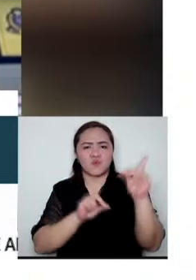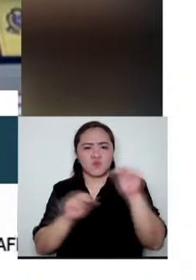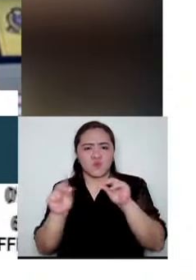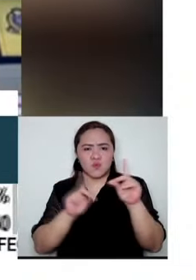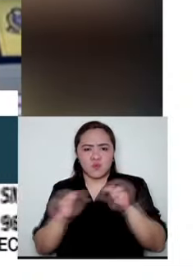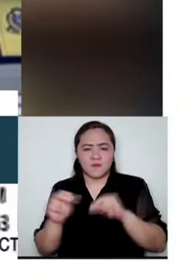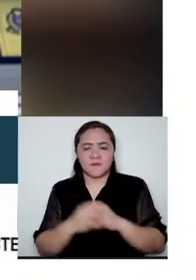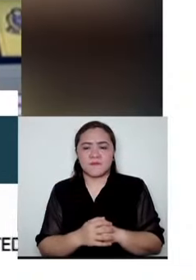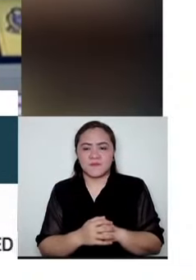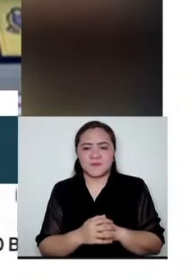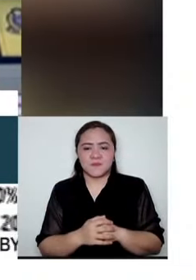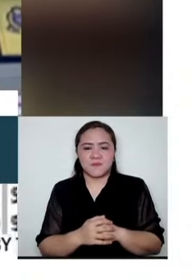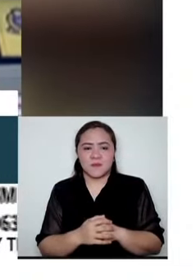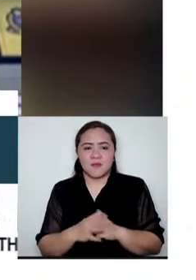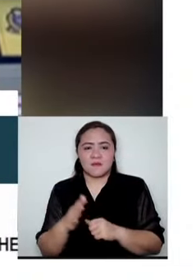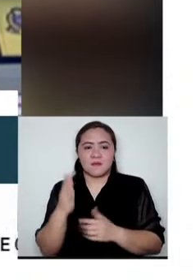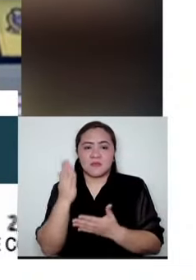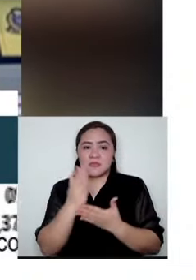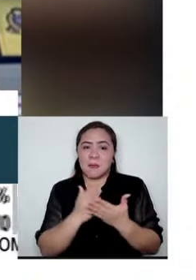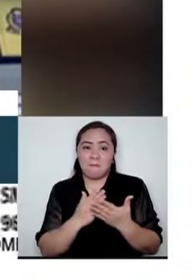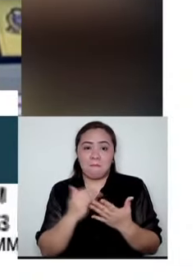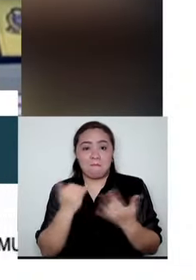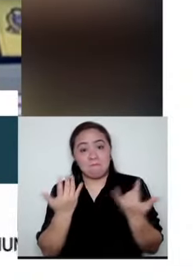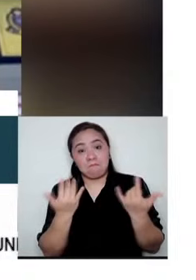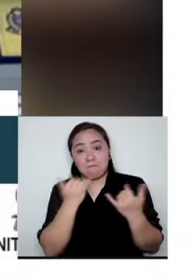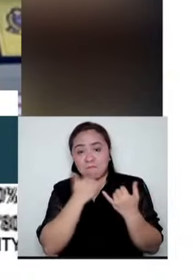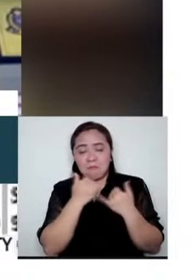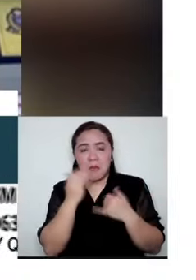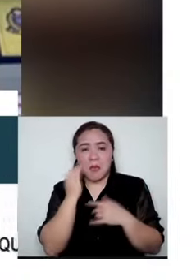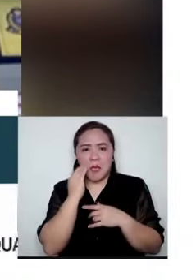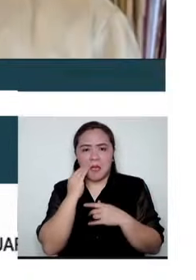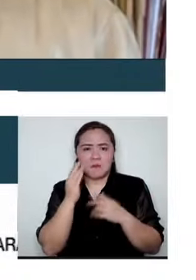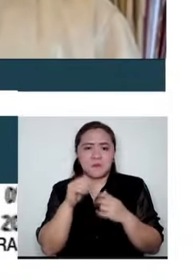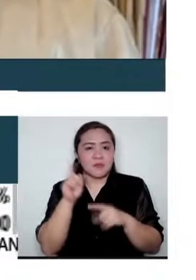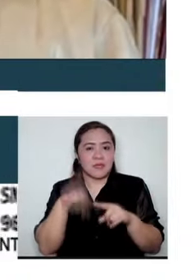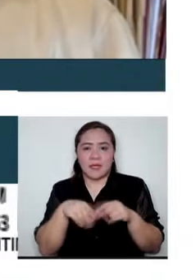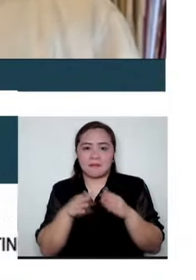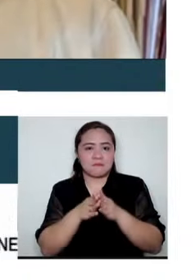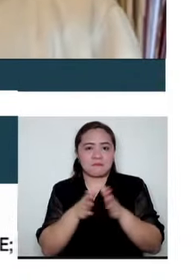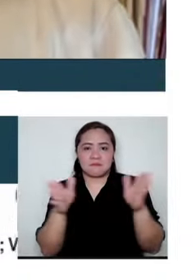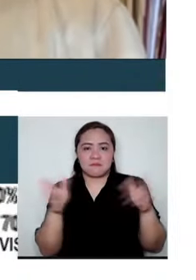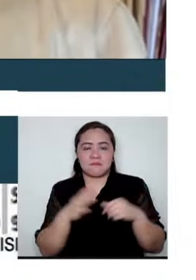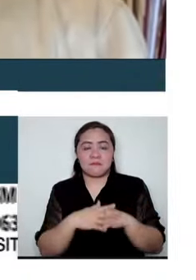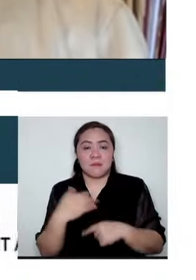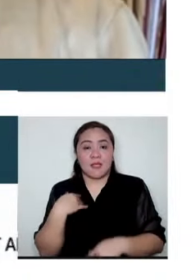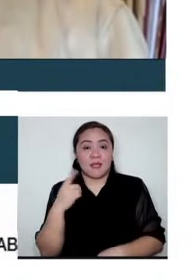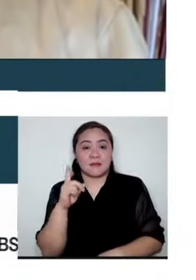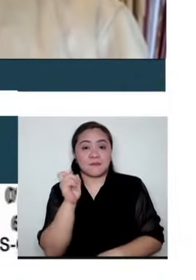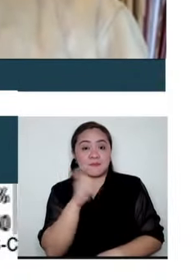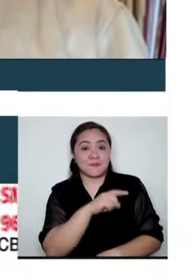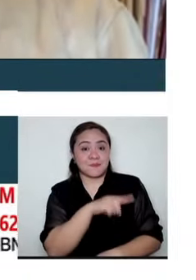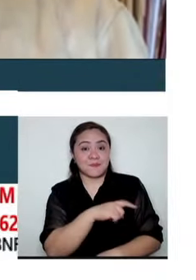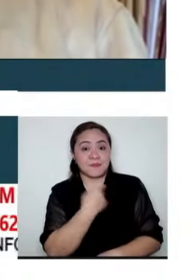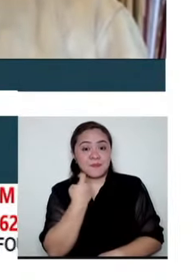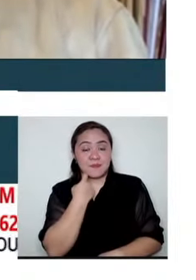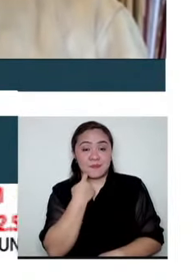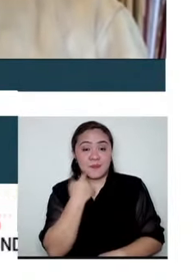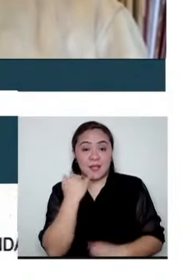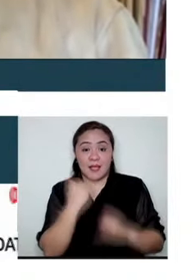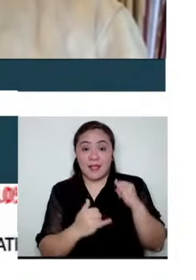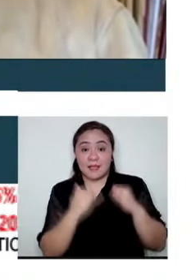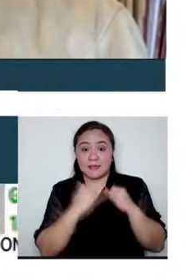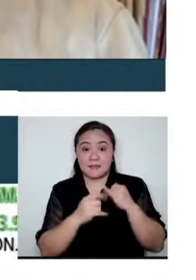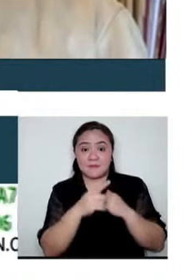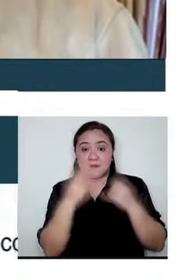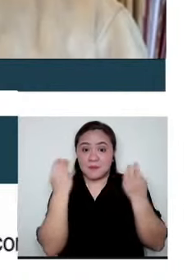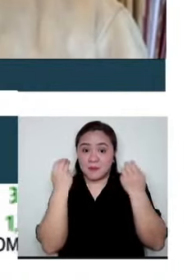faults and flaws. Final question on this point. Senator Tolentino, you said that the mayor should have a